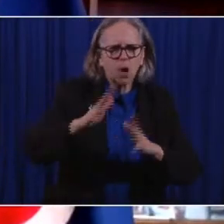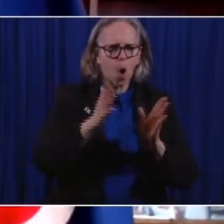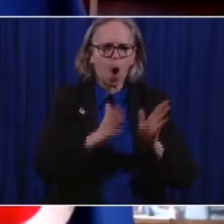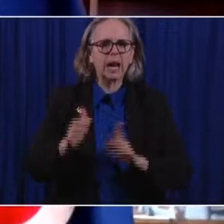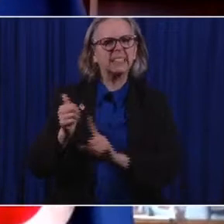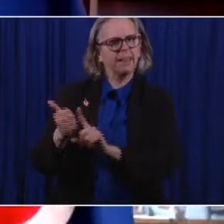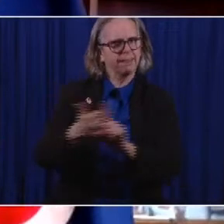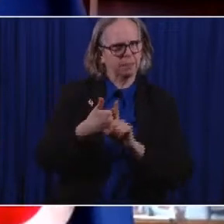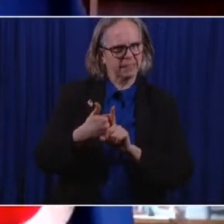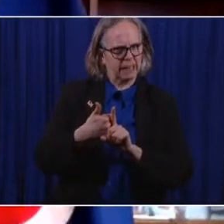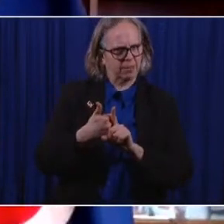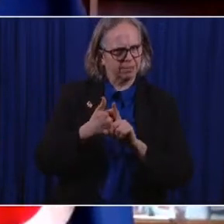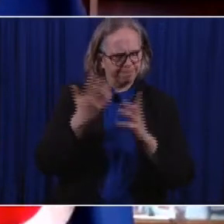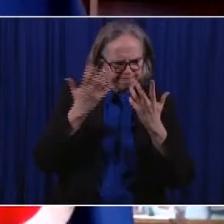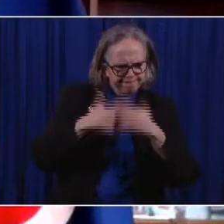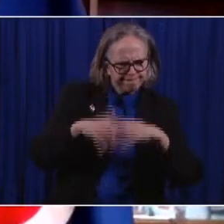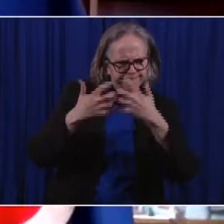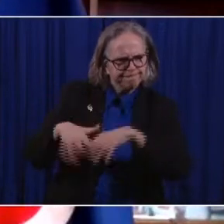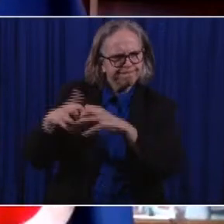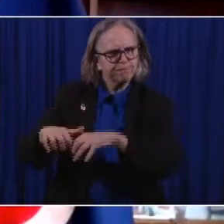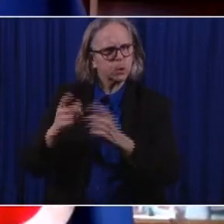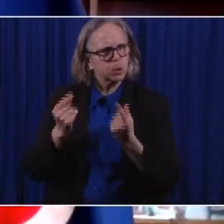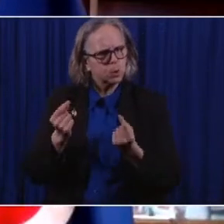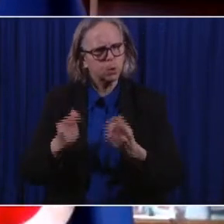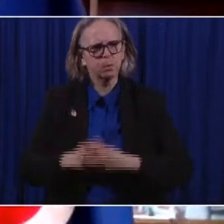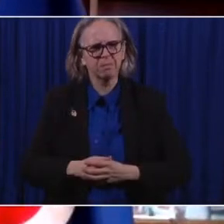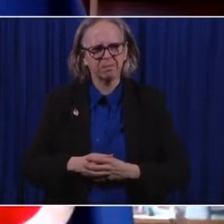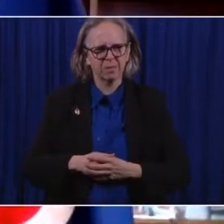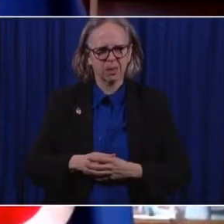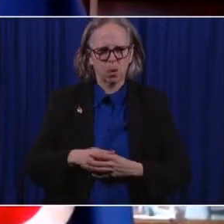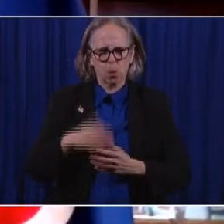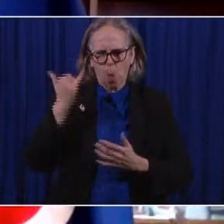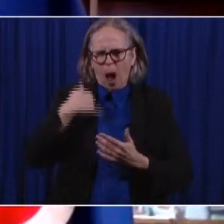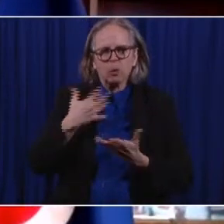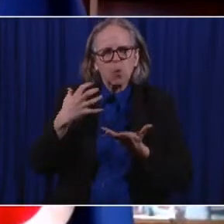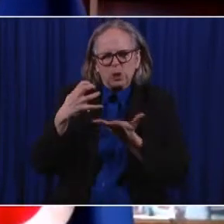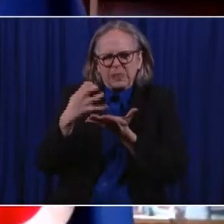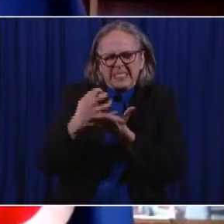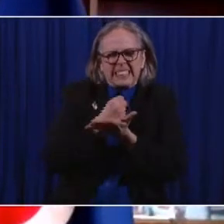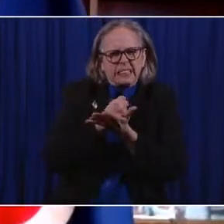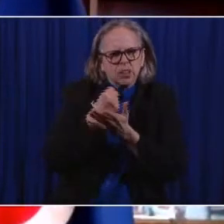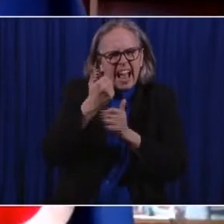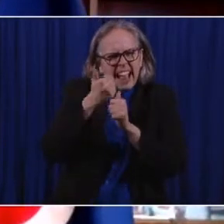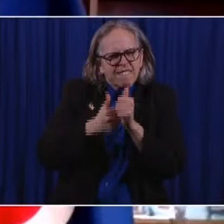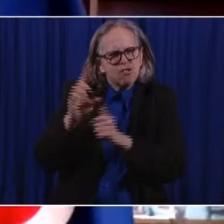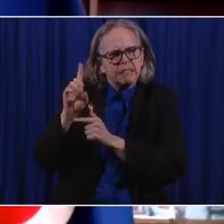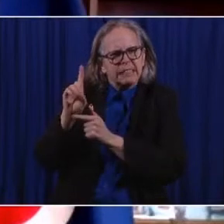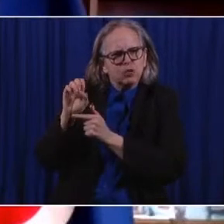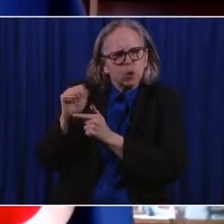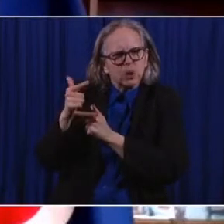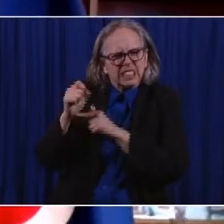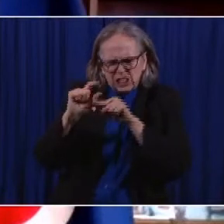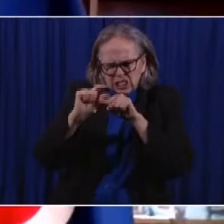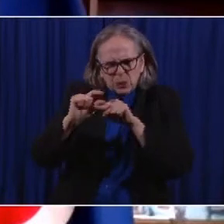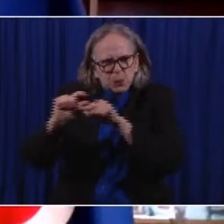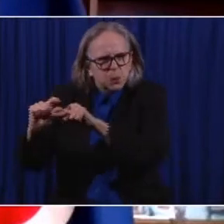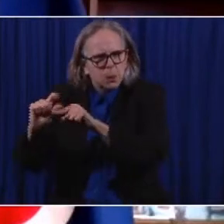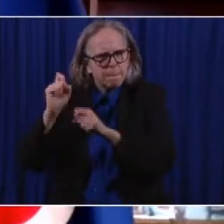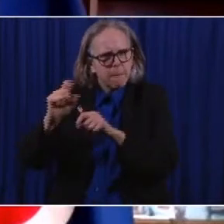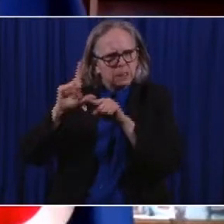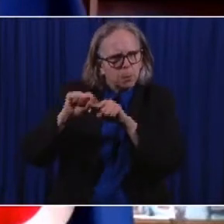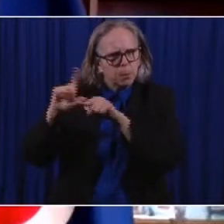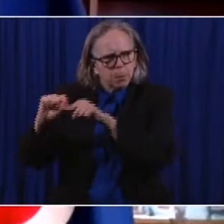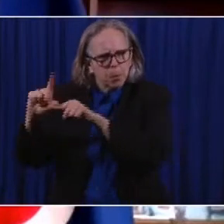that every dose of vaccine is going to have a patient, an arm, a person affiliated with that